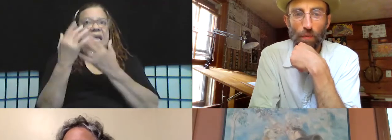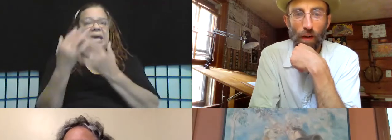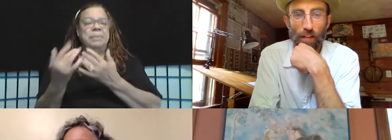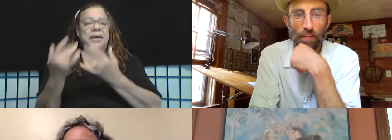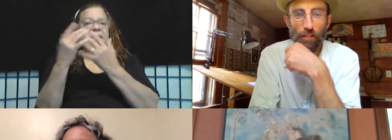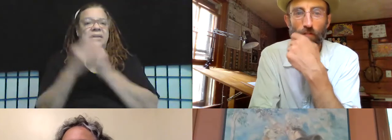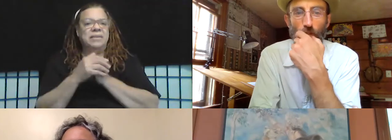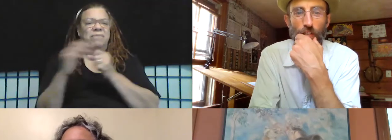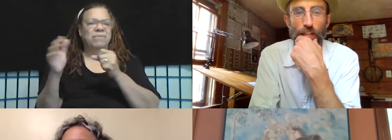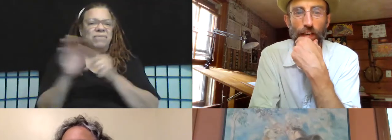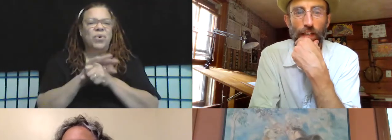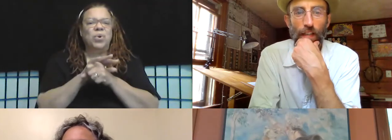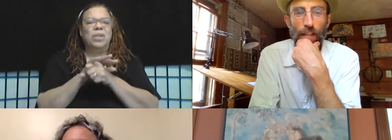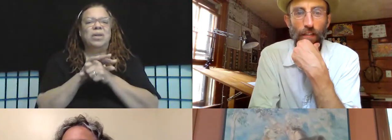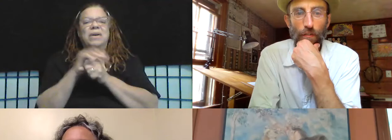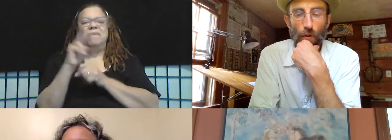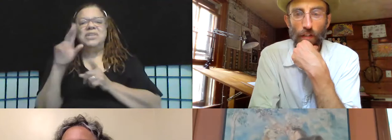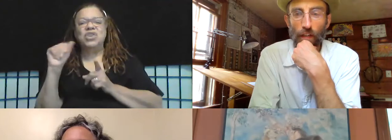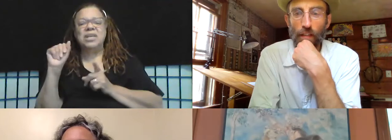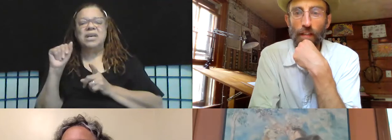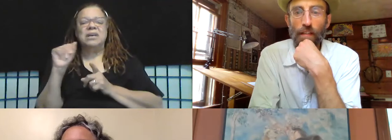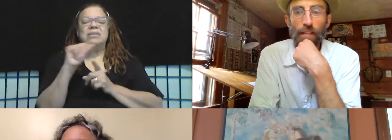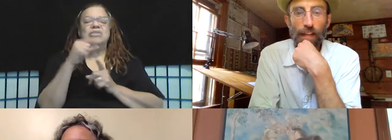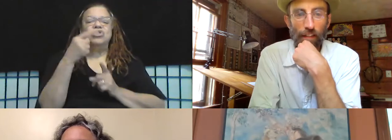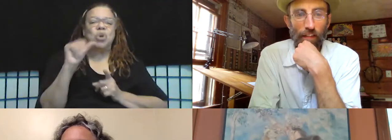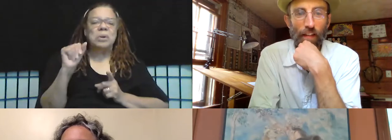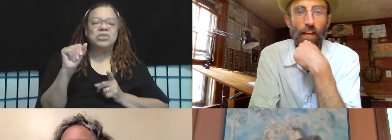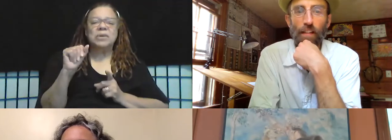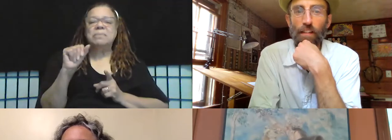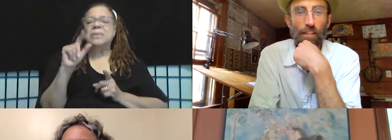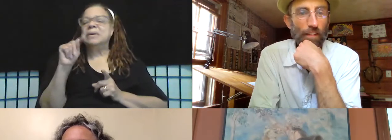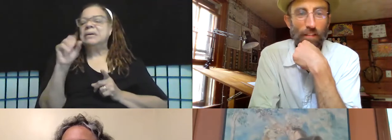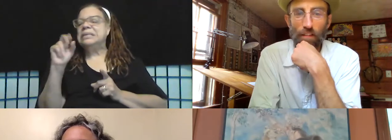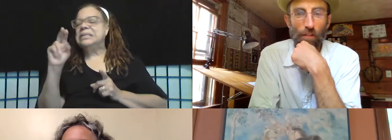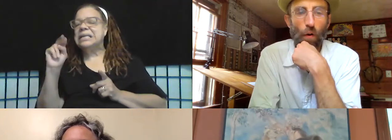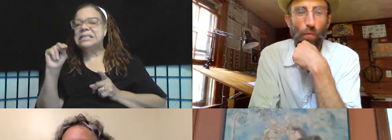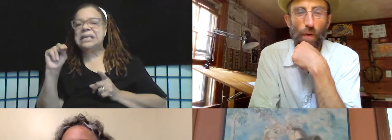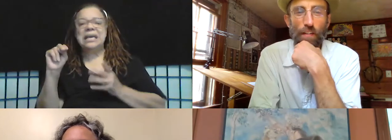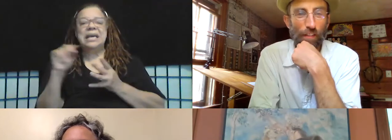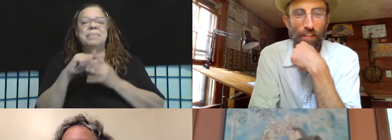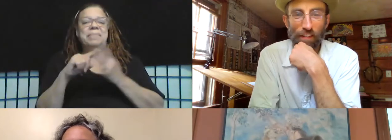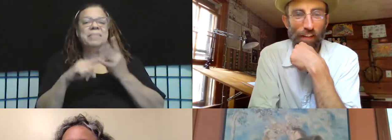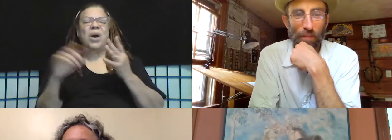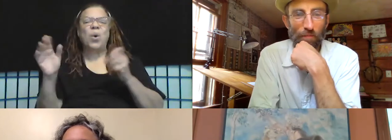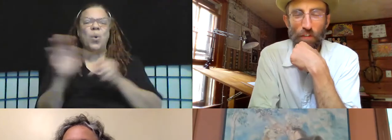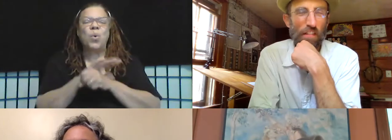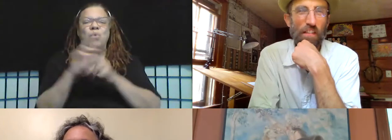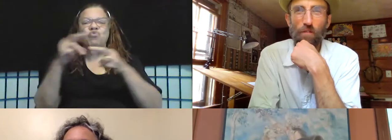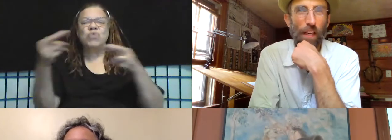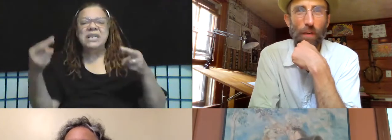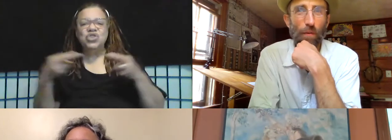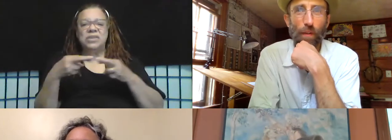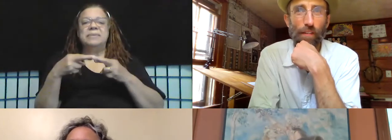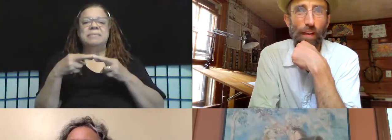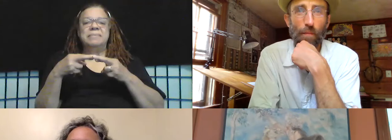entire swaths of Virginia, Georgia, Tennessee, whole regions just